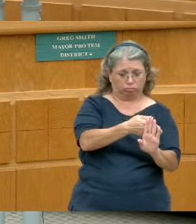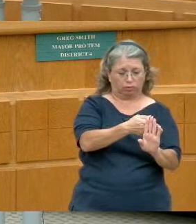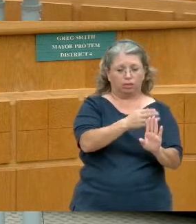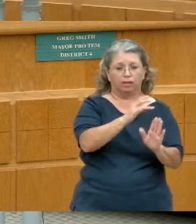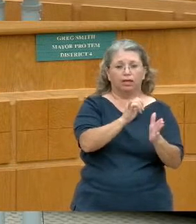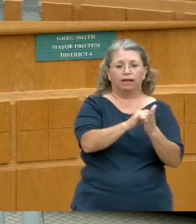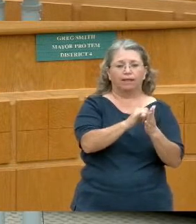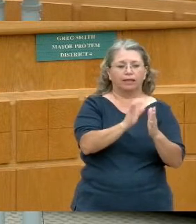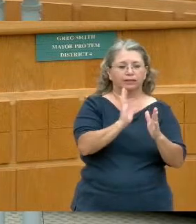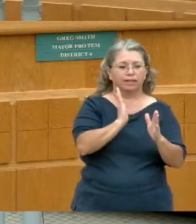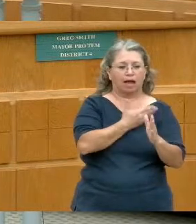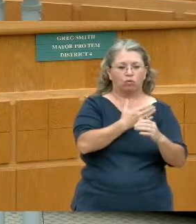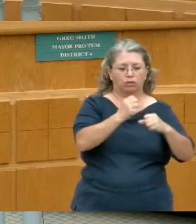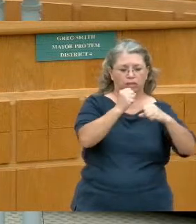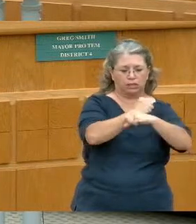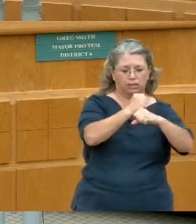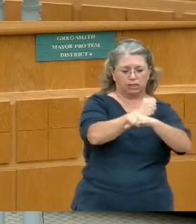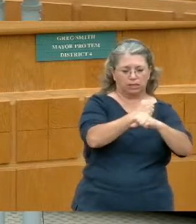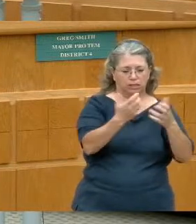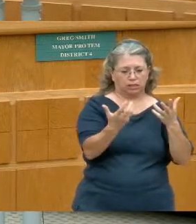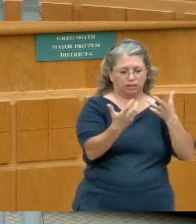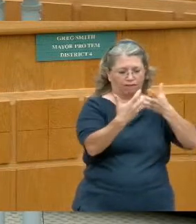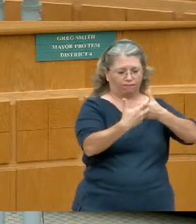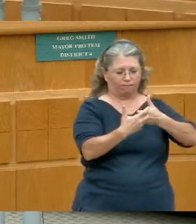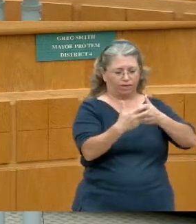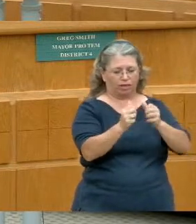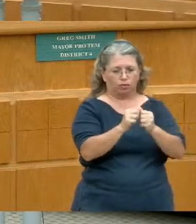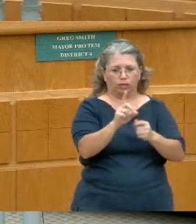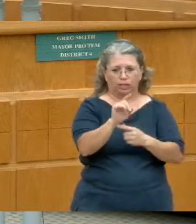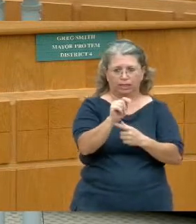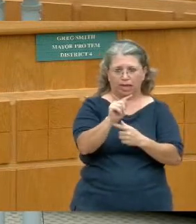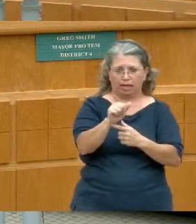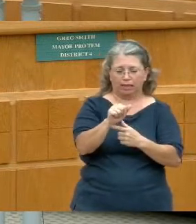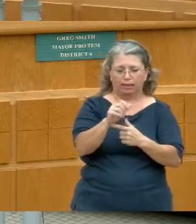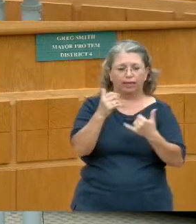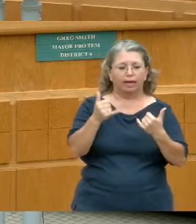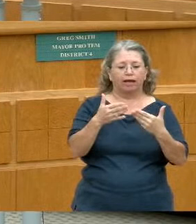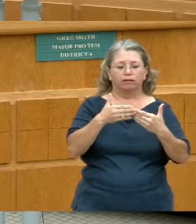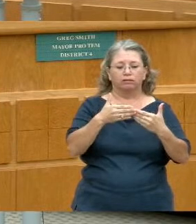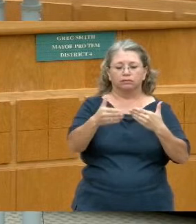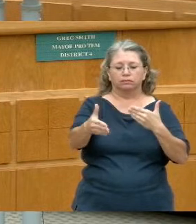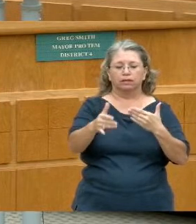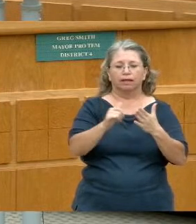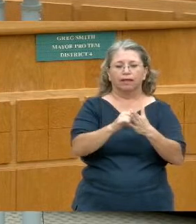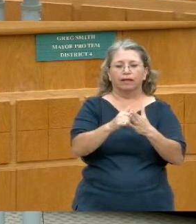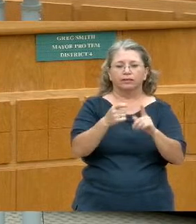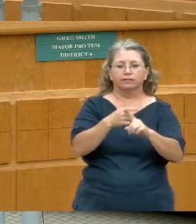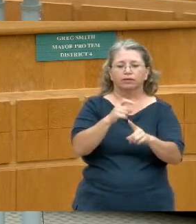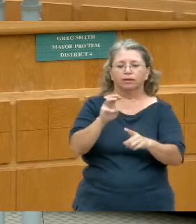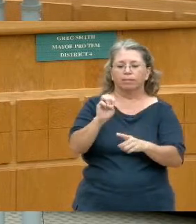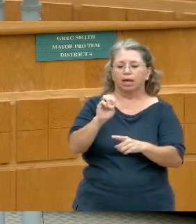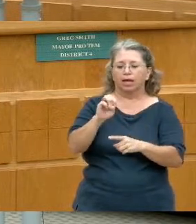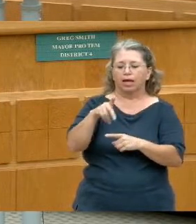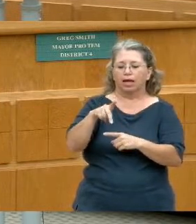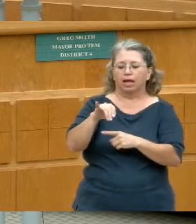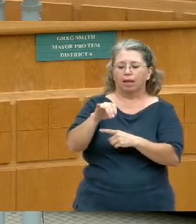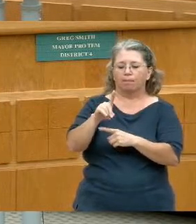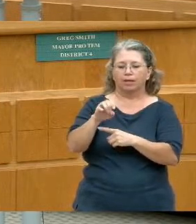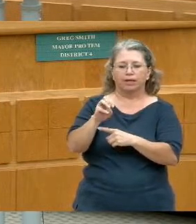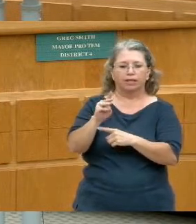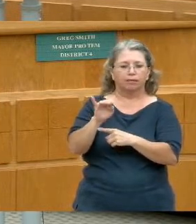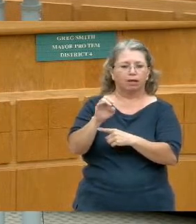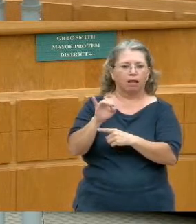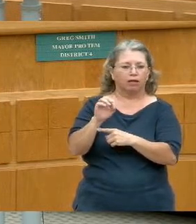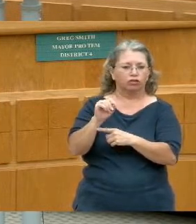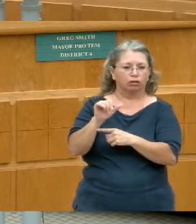data. Everything I'm going to show after this point is the result of an epidemiological model. The model is aware of the dynamics of the